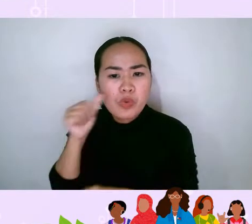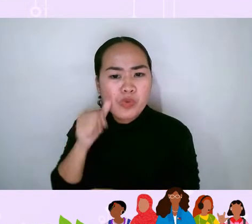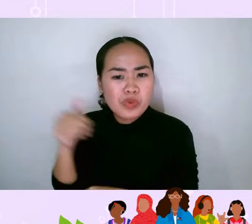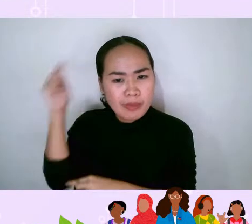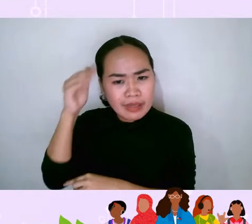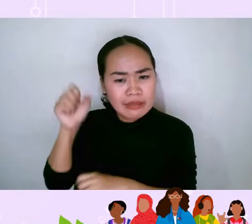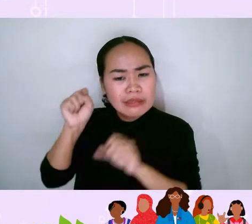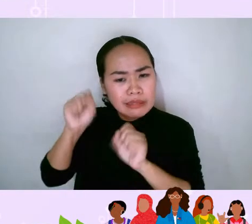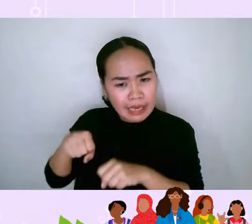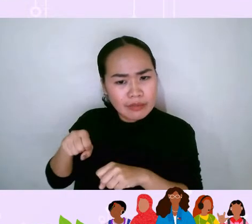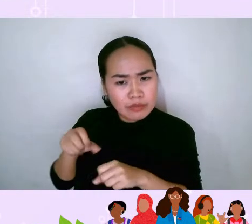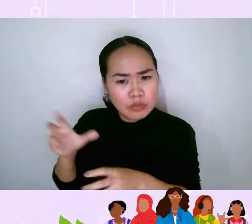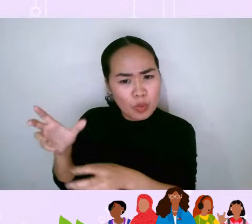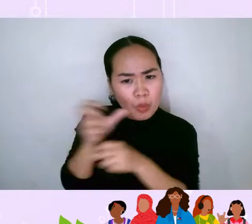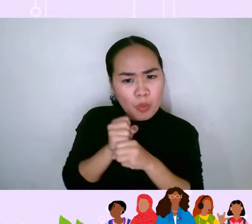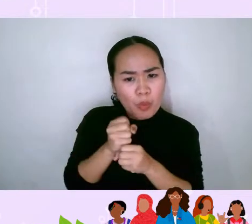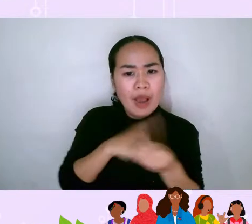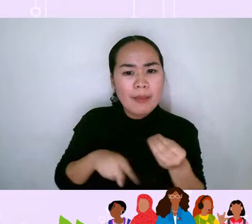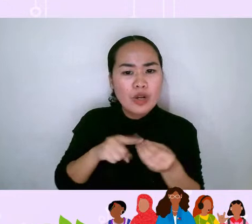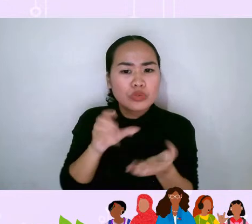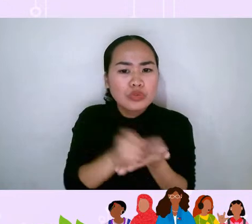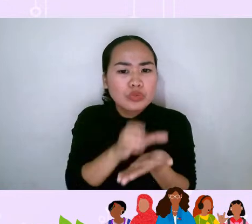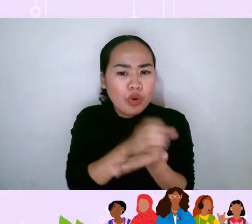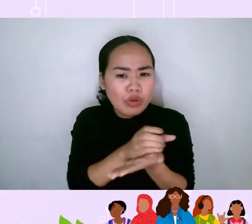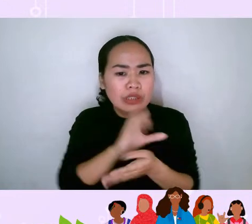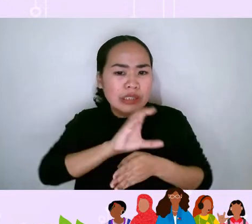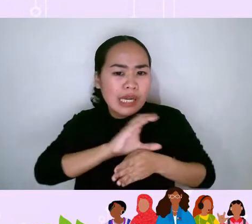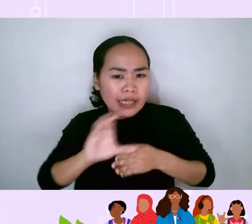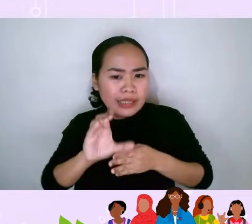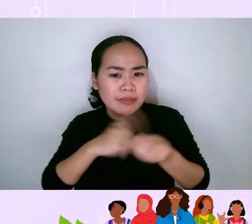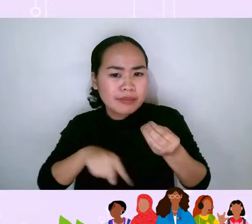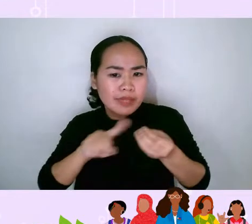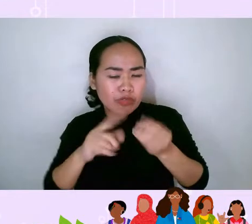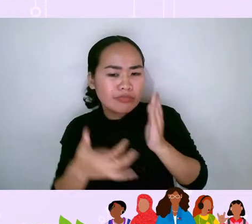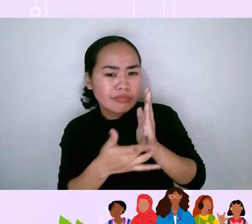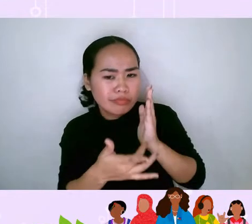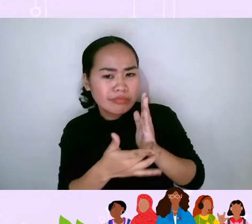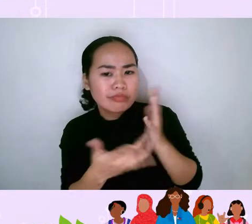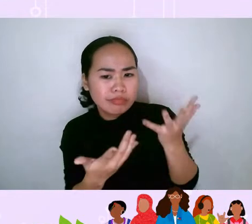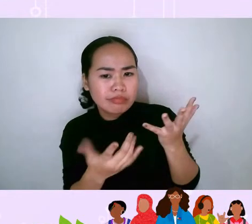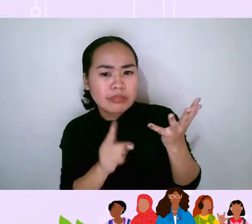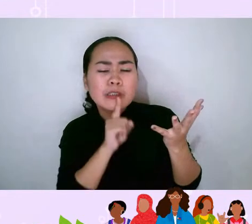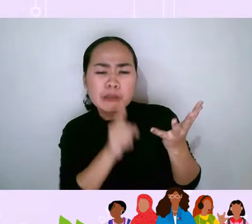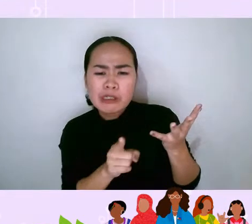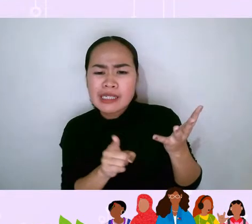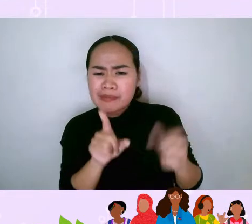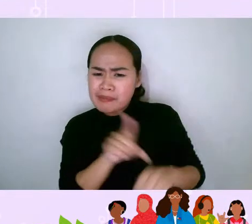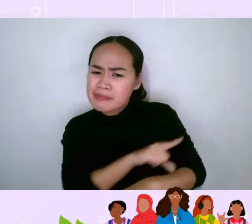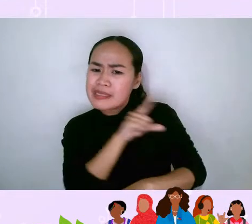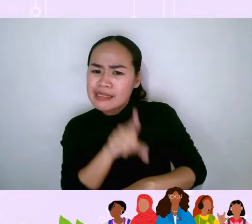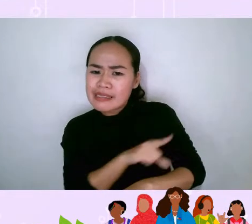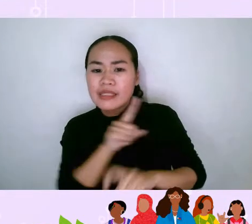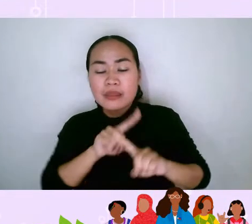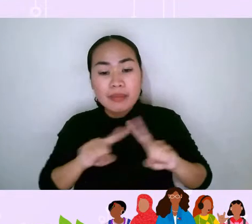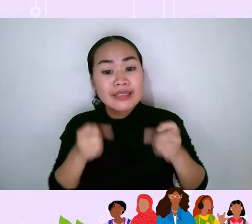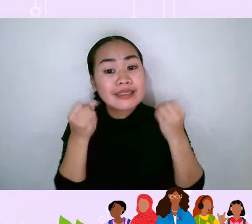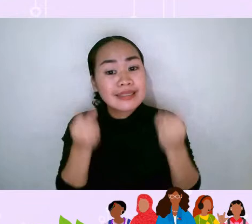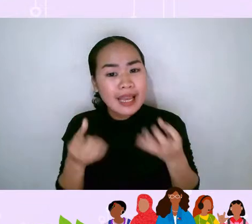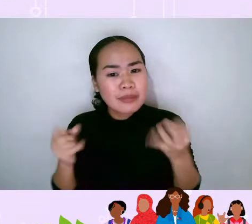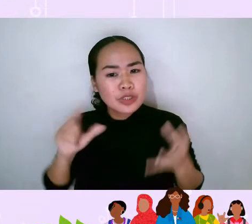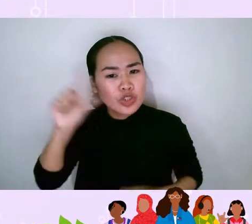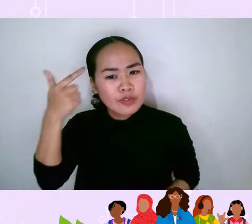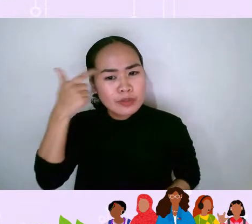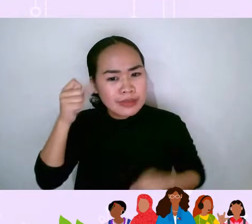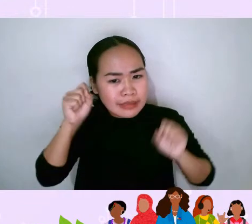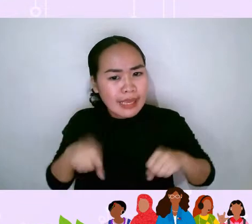career. There is still a long way to go, but our government has initiated many opportunities